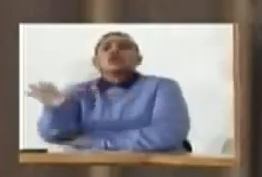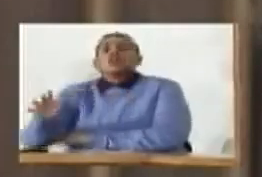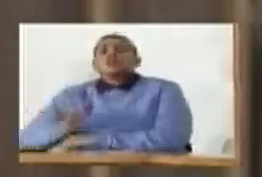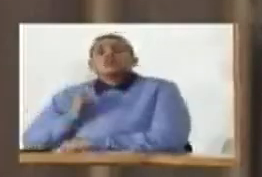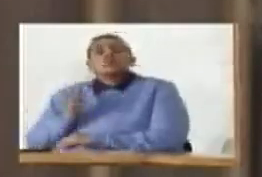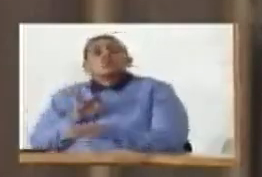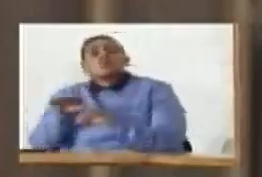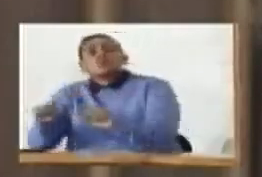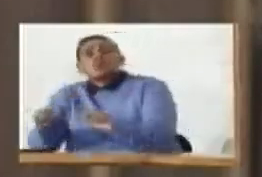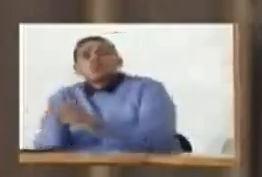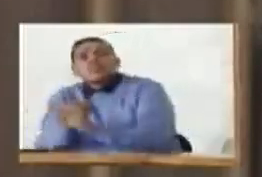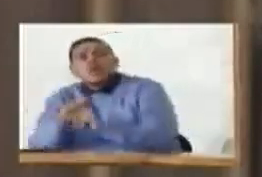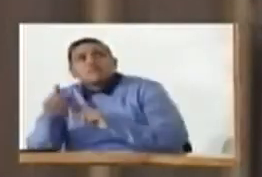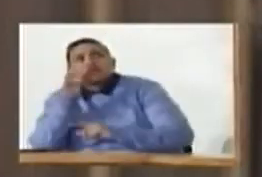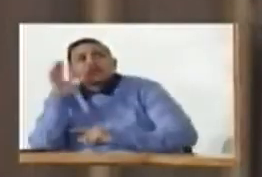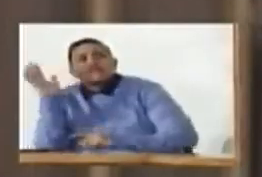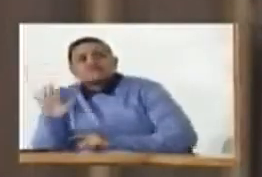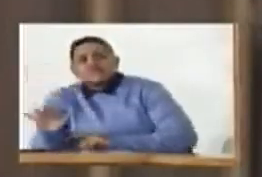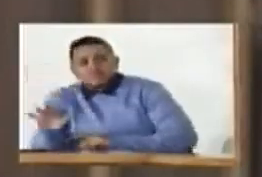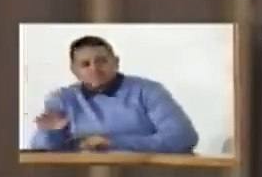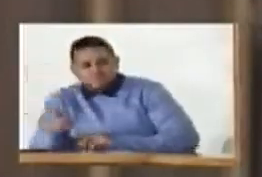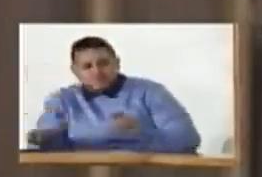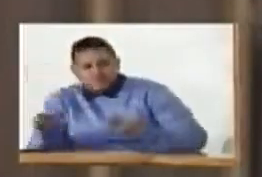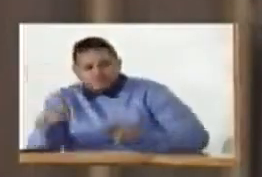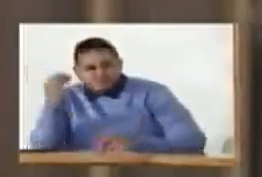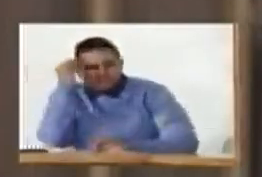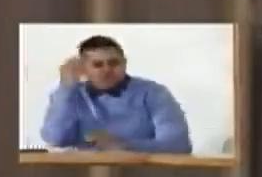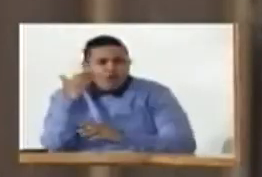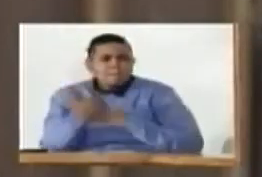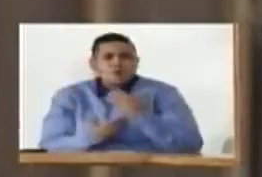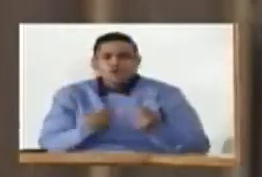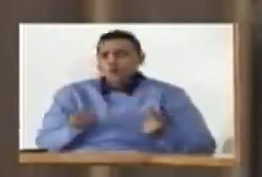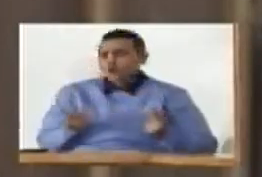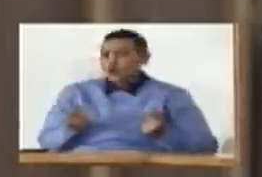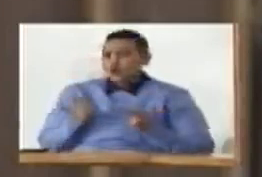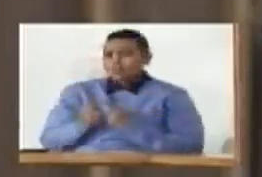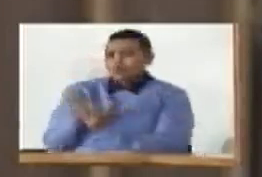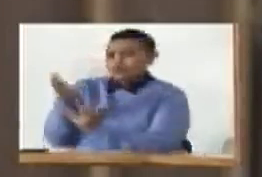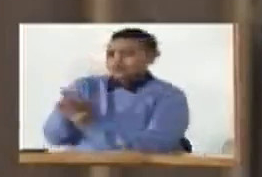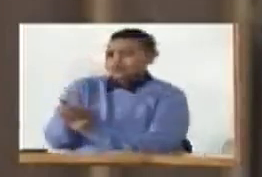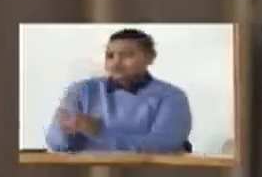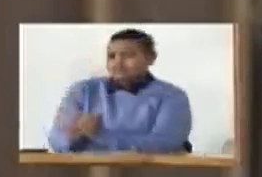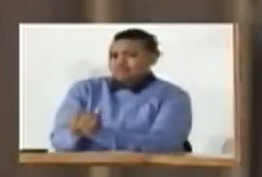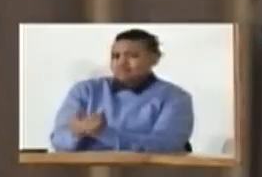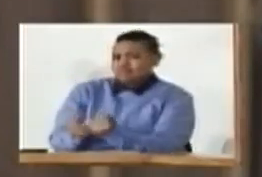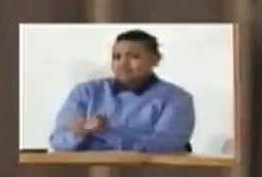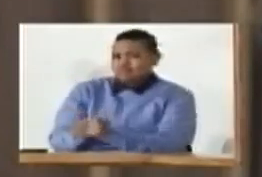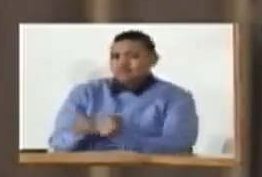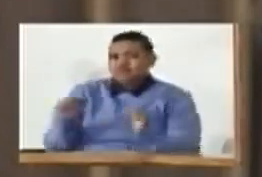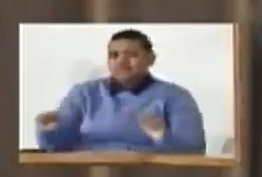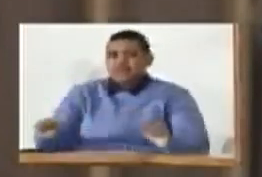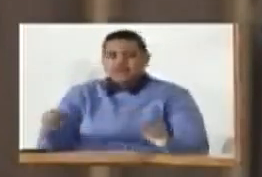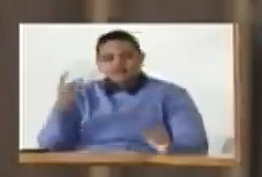the policy development process as well as intervention strategies.